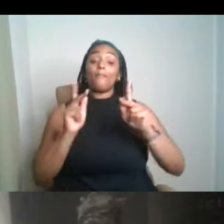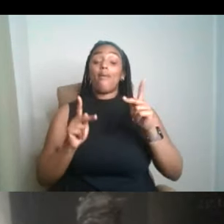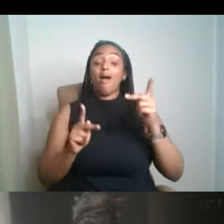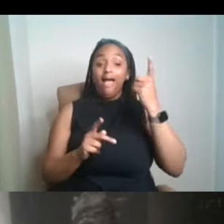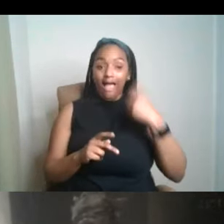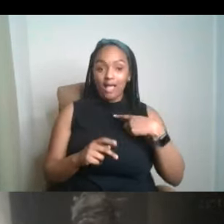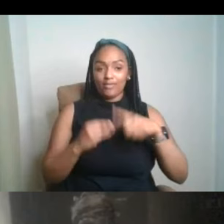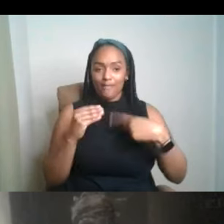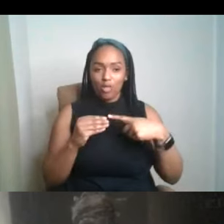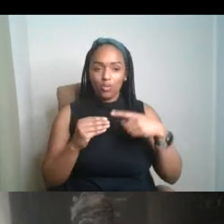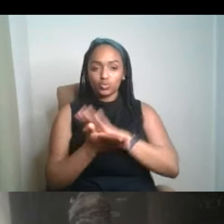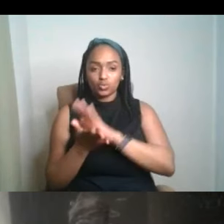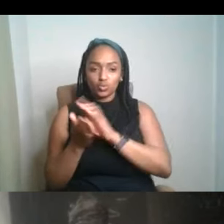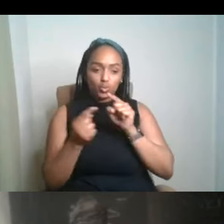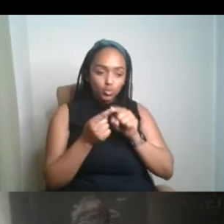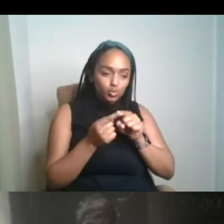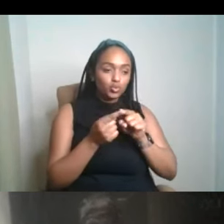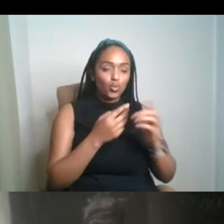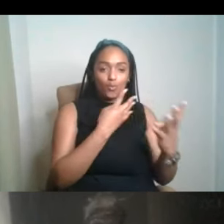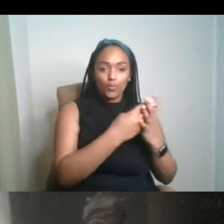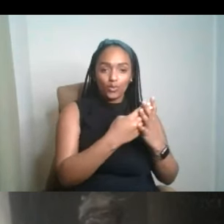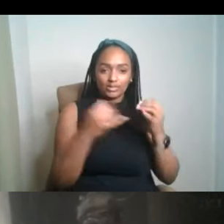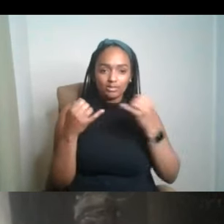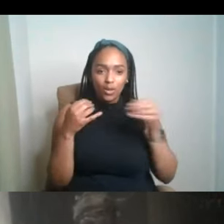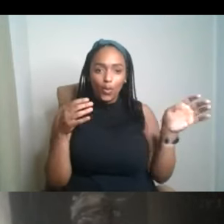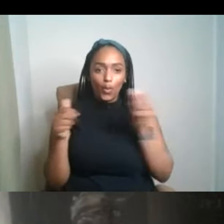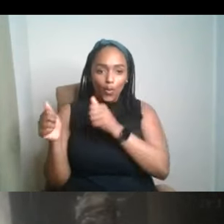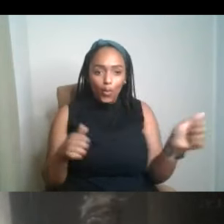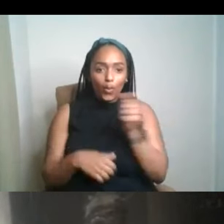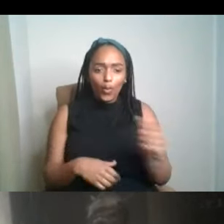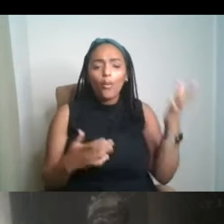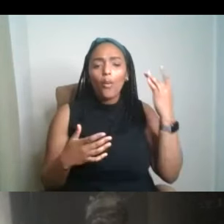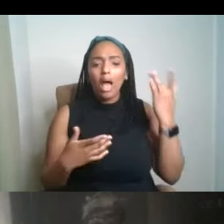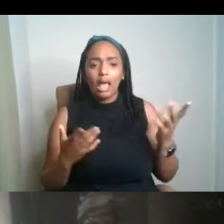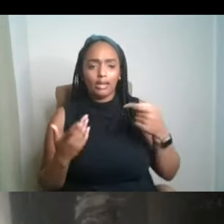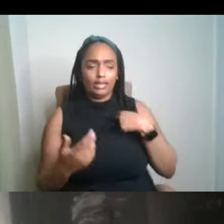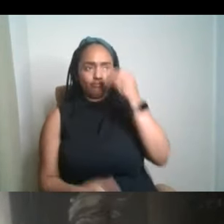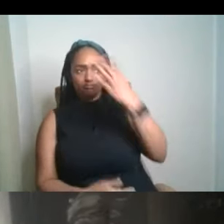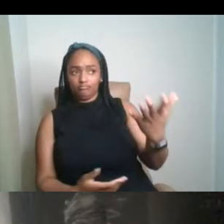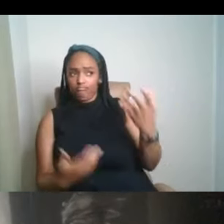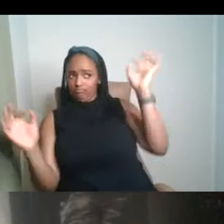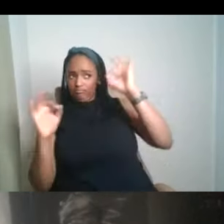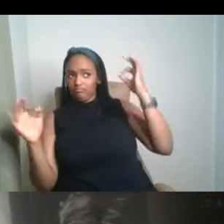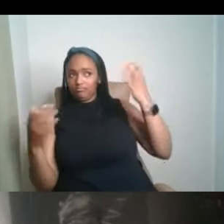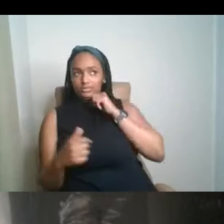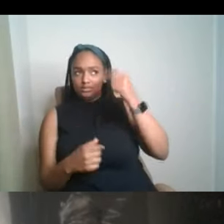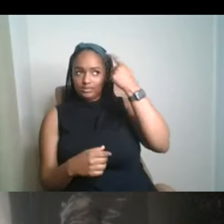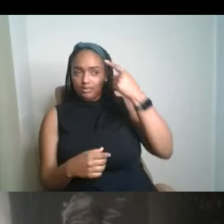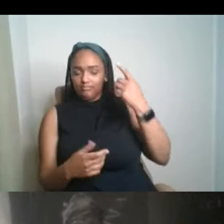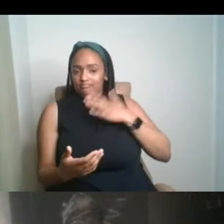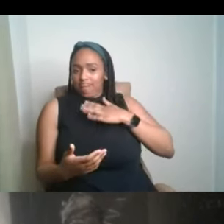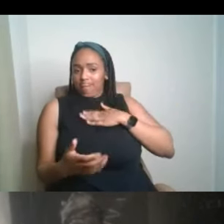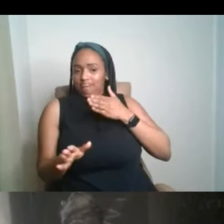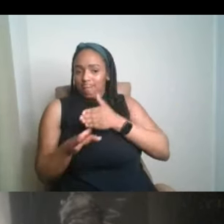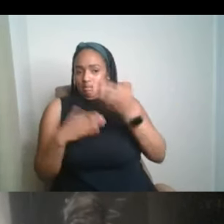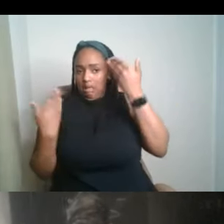so there was actually the guy that was sitting at that table. We each got paired with like a mentor. He wanted me to like be a part of his